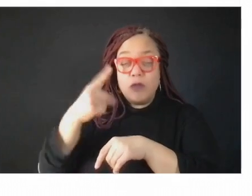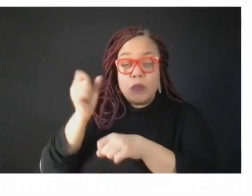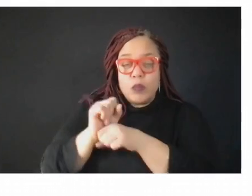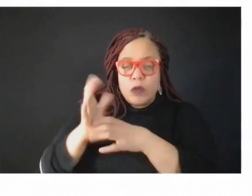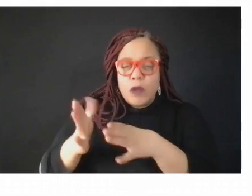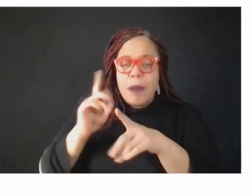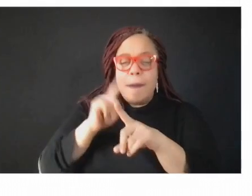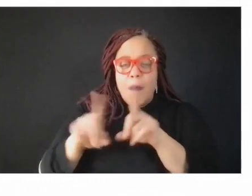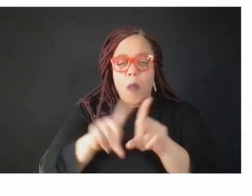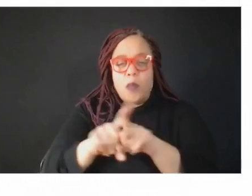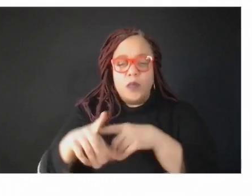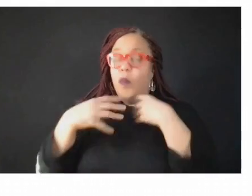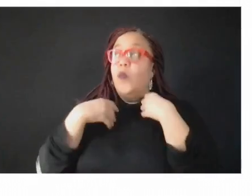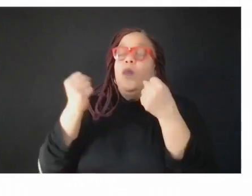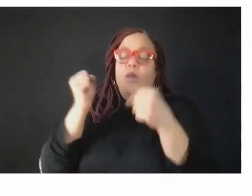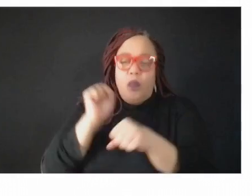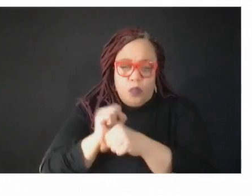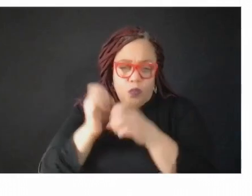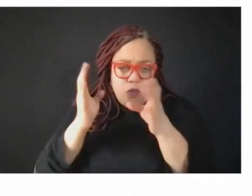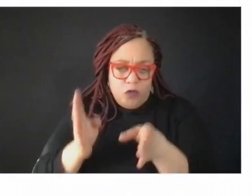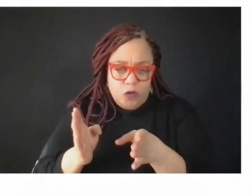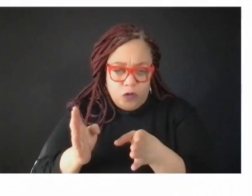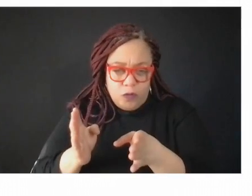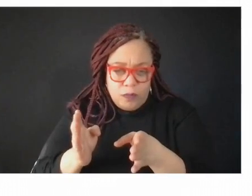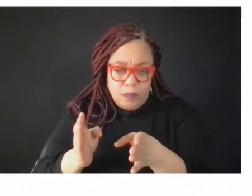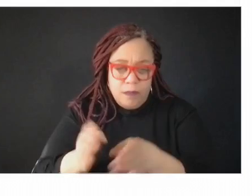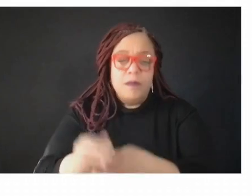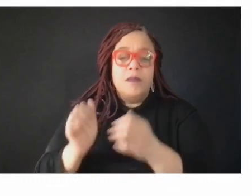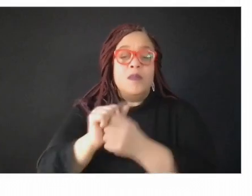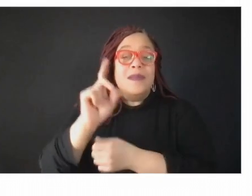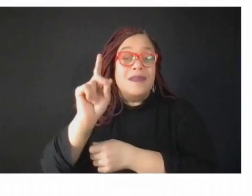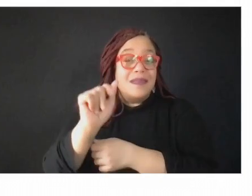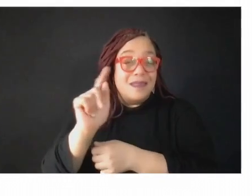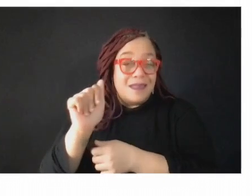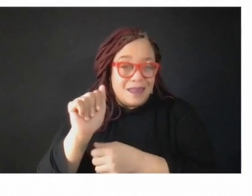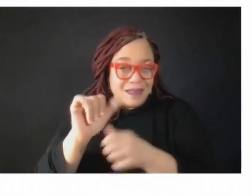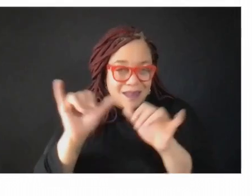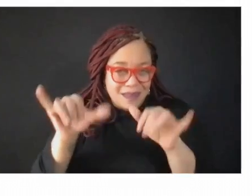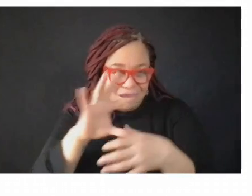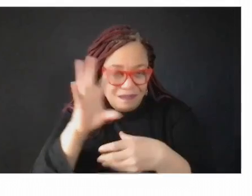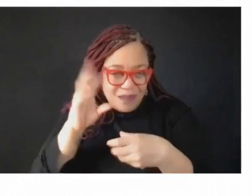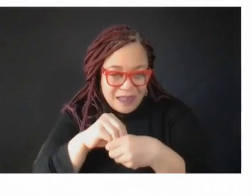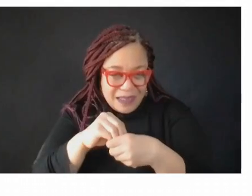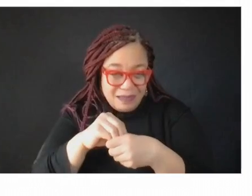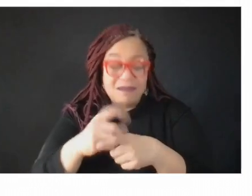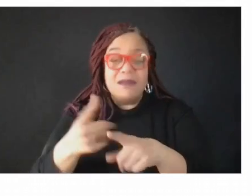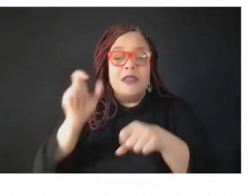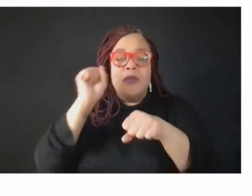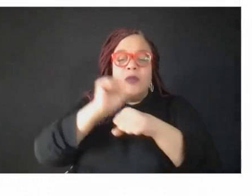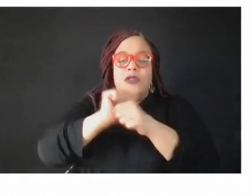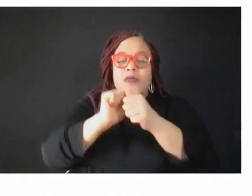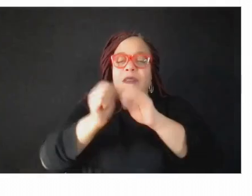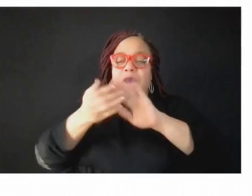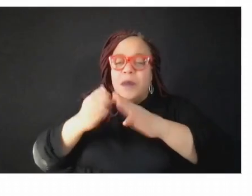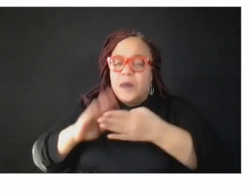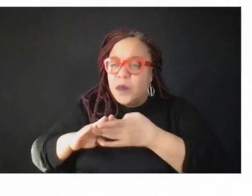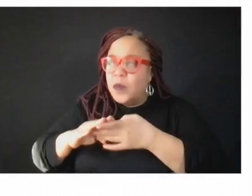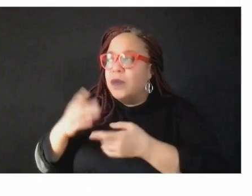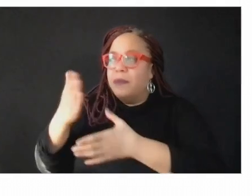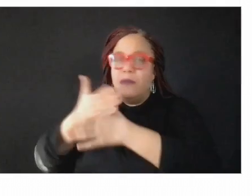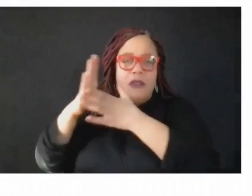new data systems that can be translated, working with community partners into actionable